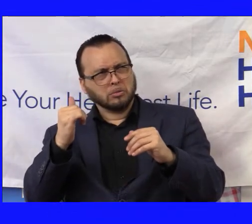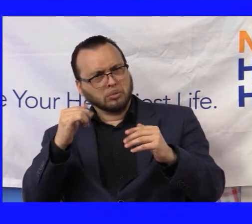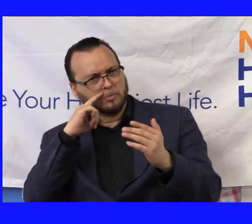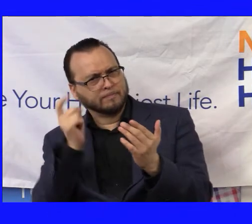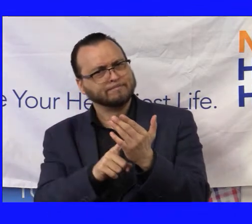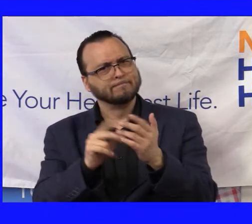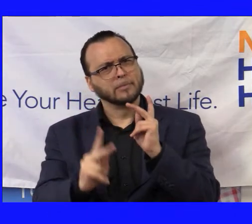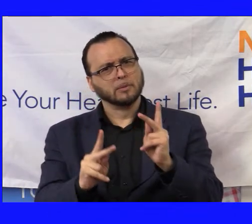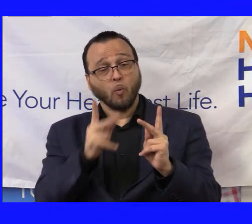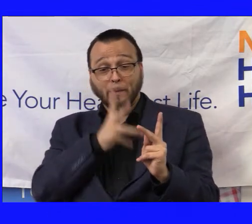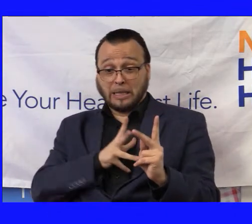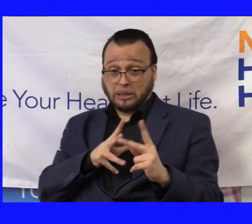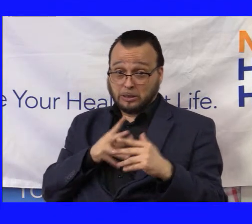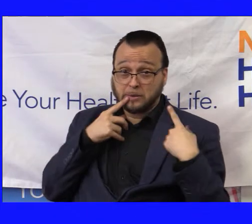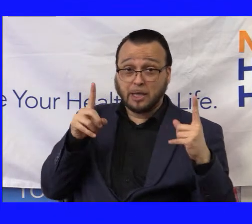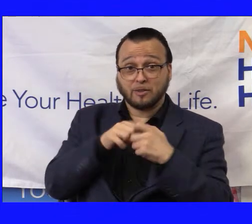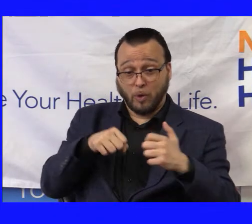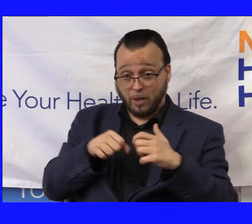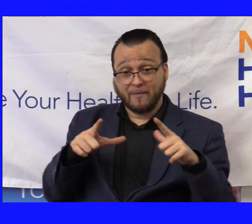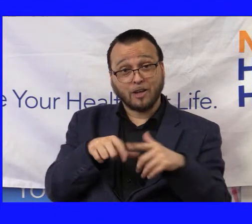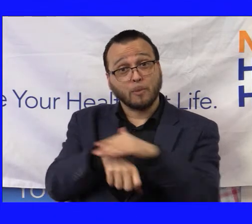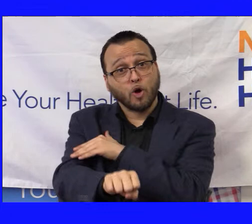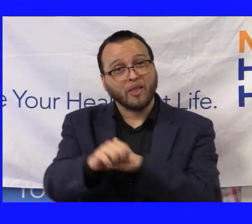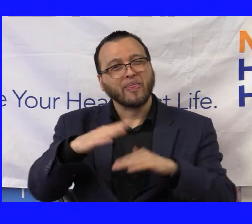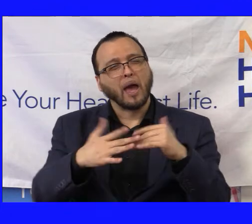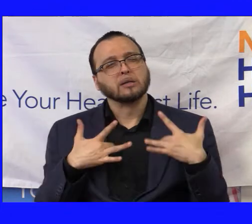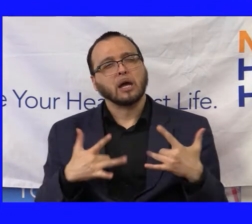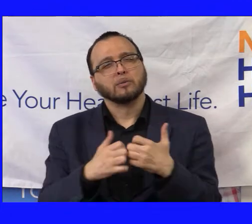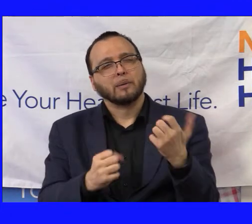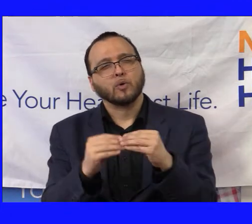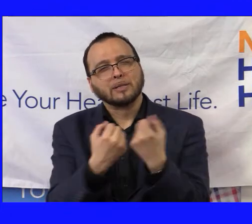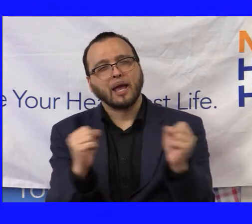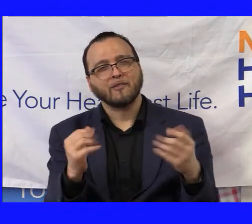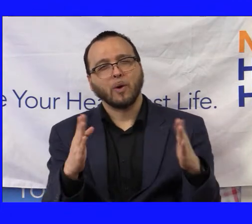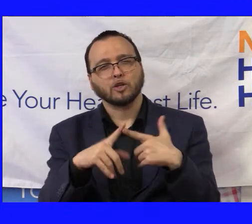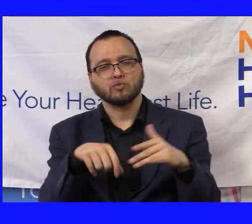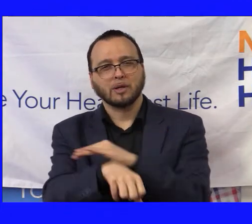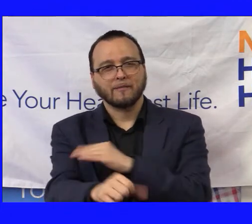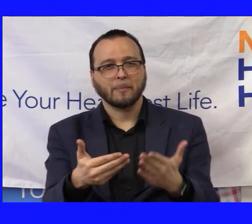having a vaginal birth, which can oftentimes be a safer way of delivering a baby.